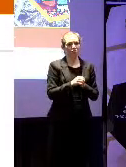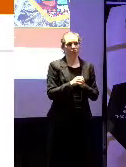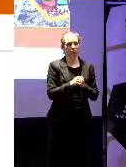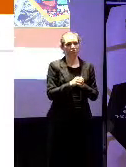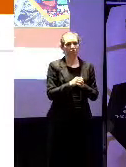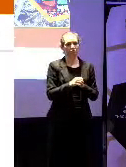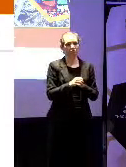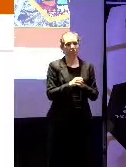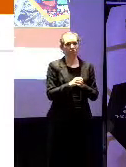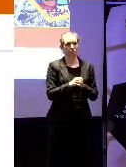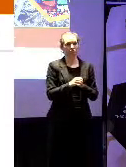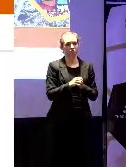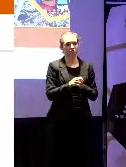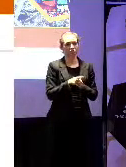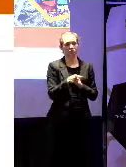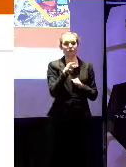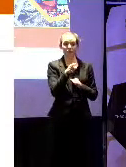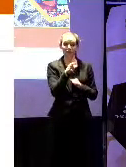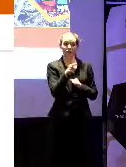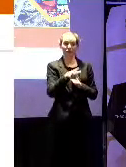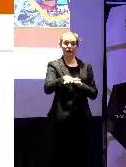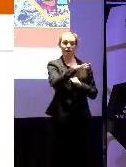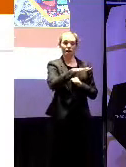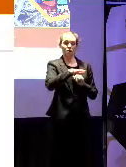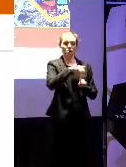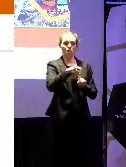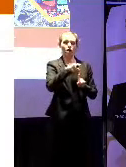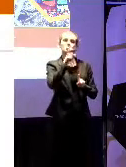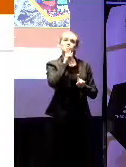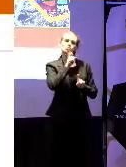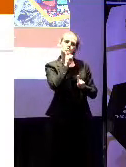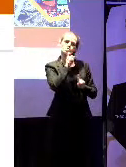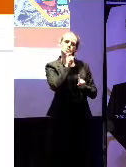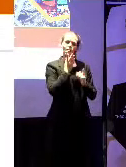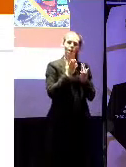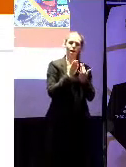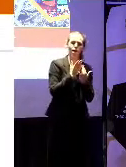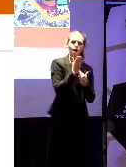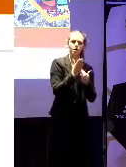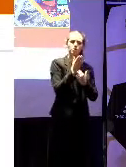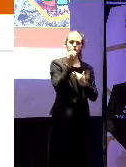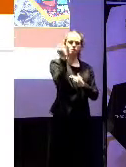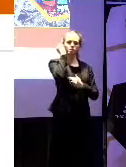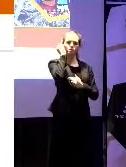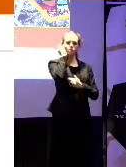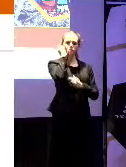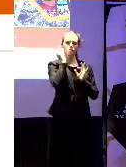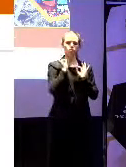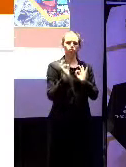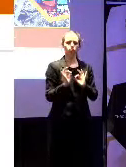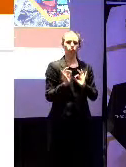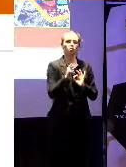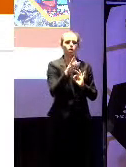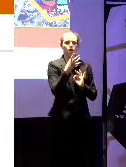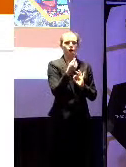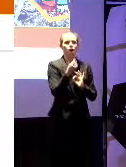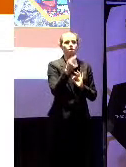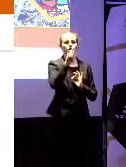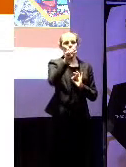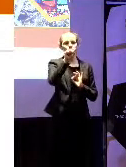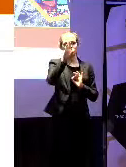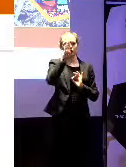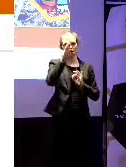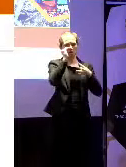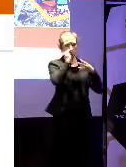can be best used by members of the public in general to access information. As you can see there are a number of tabs. From the Home